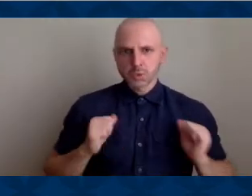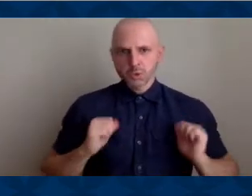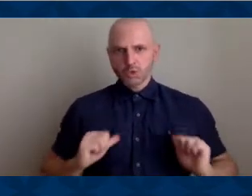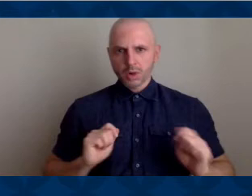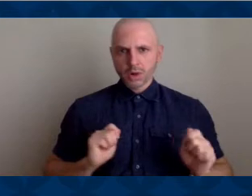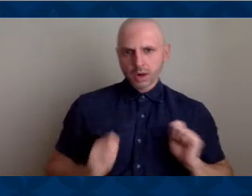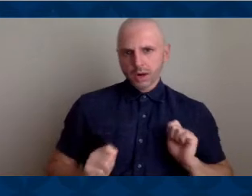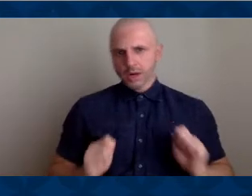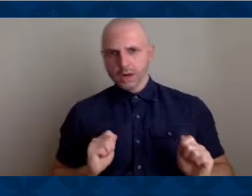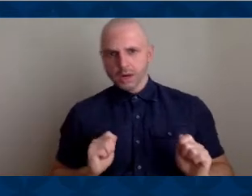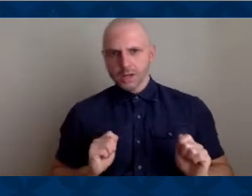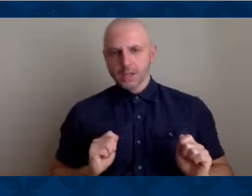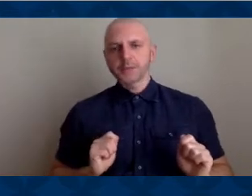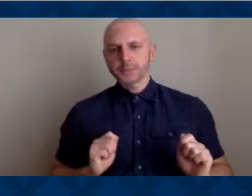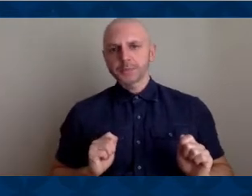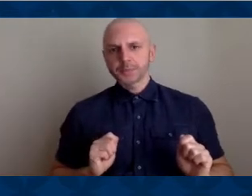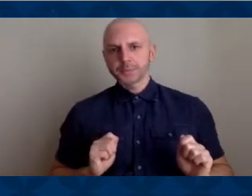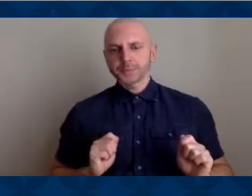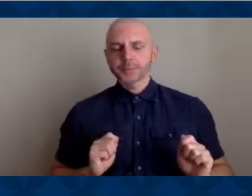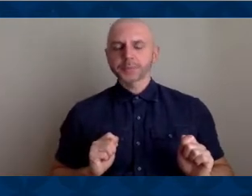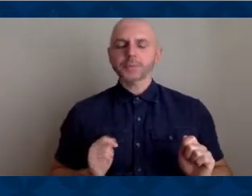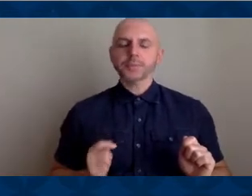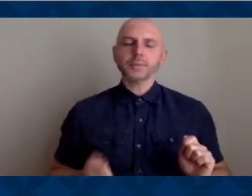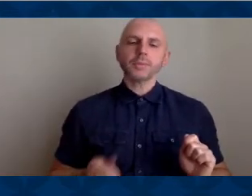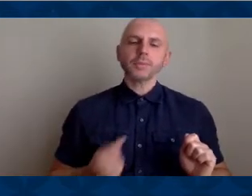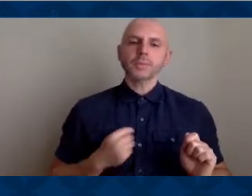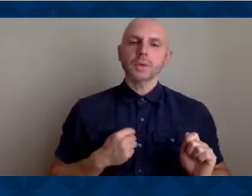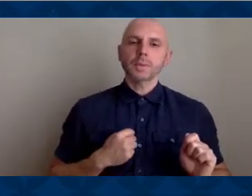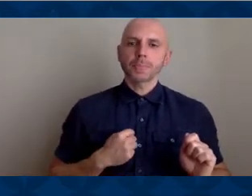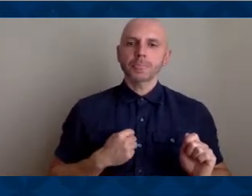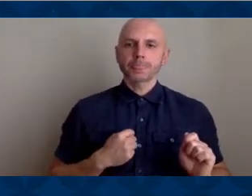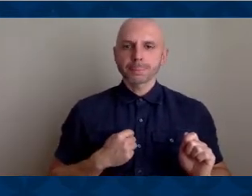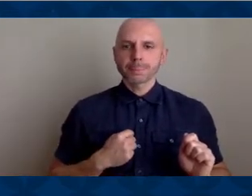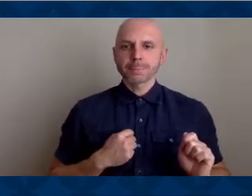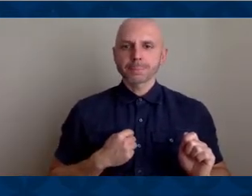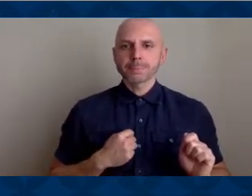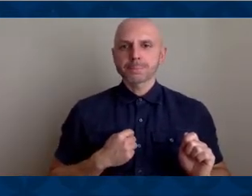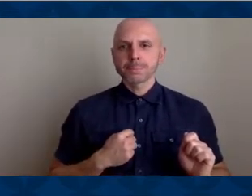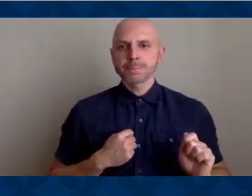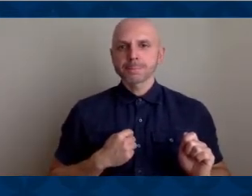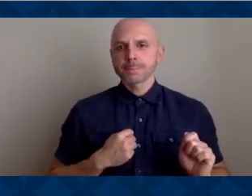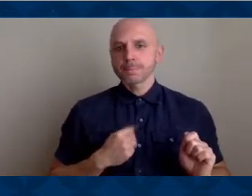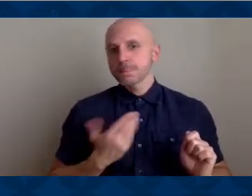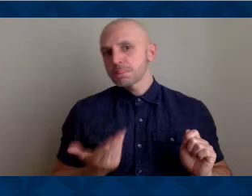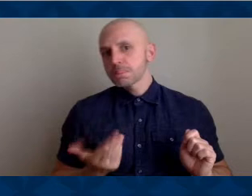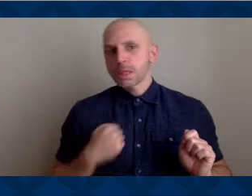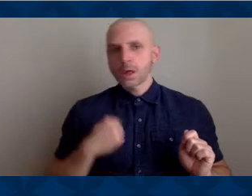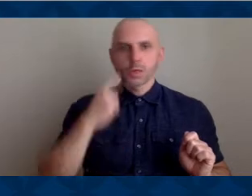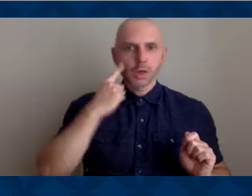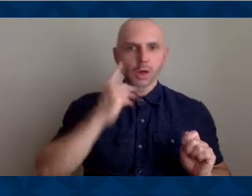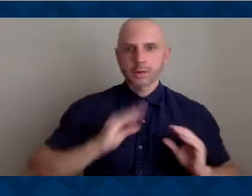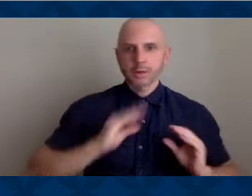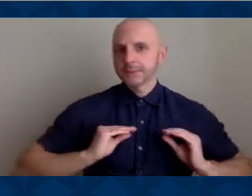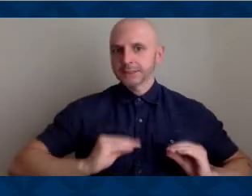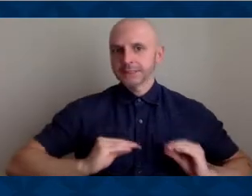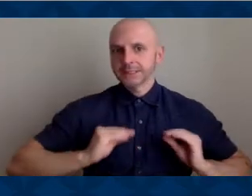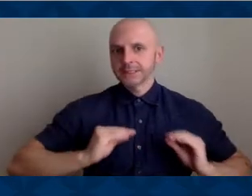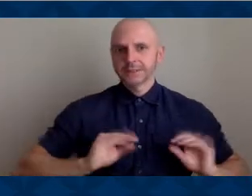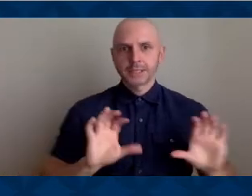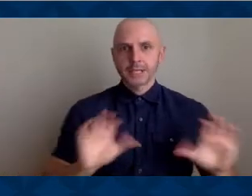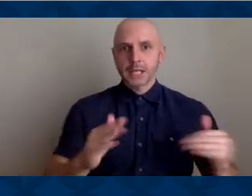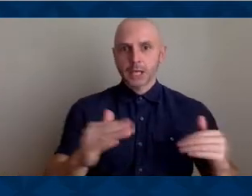in future. Believe it or not, there's actually something to be said for Zoom breakout rooms when you're teaching as large a class